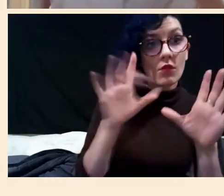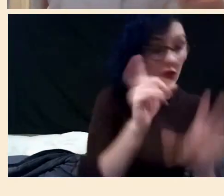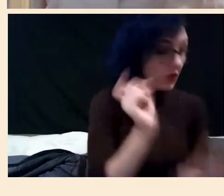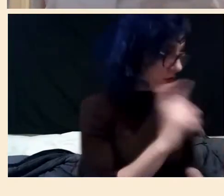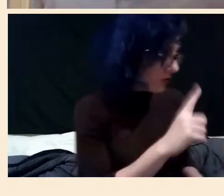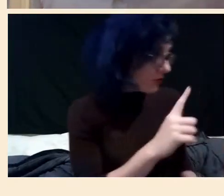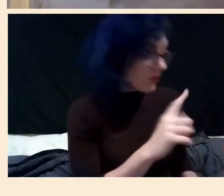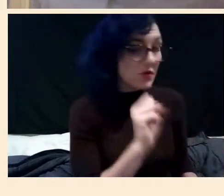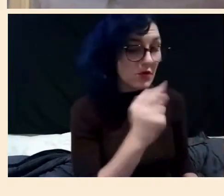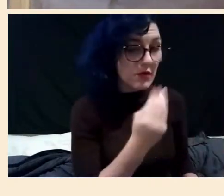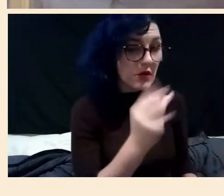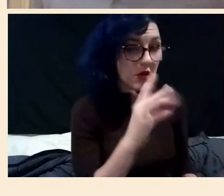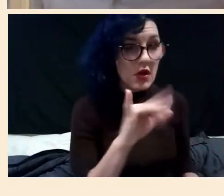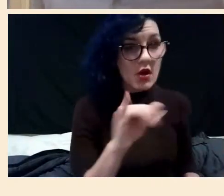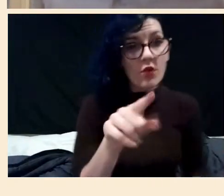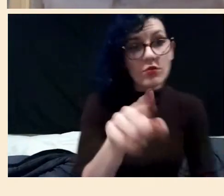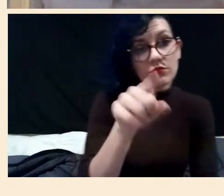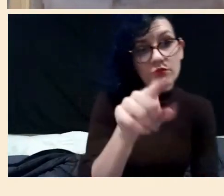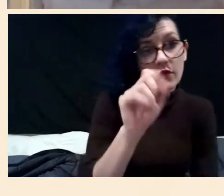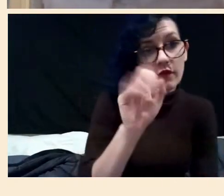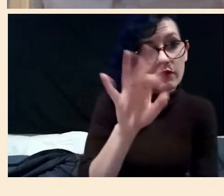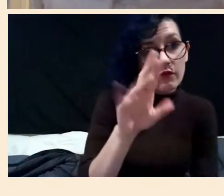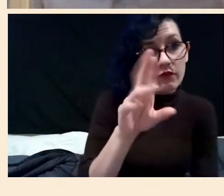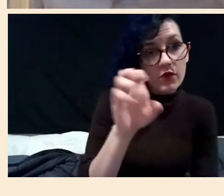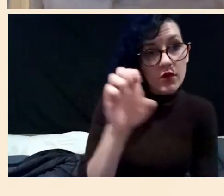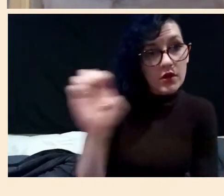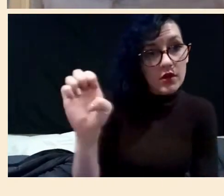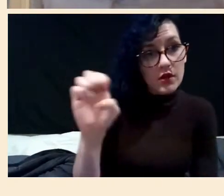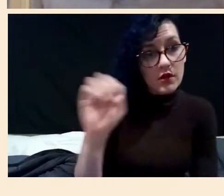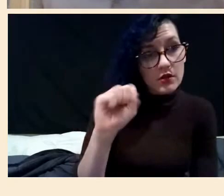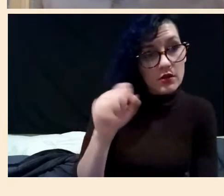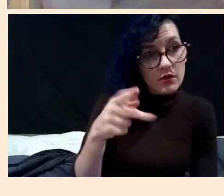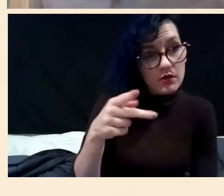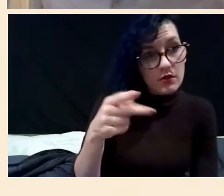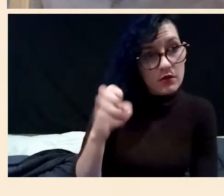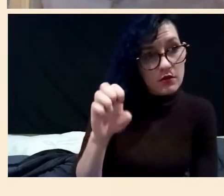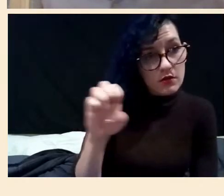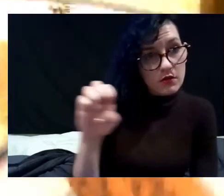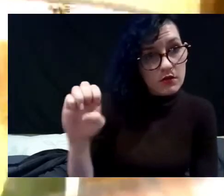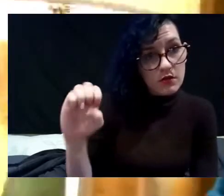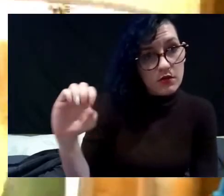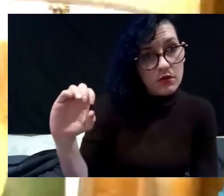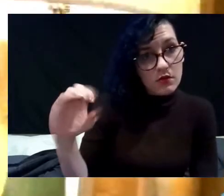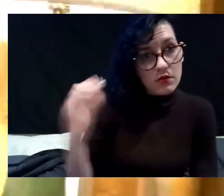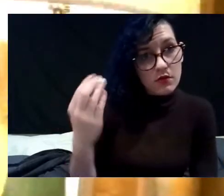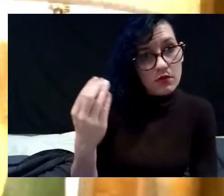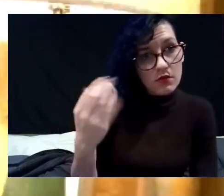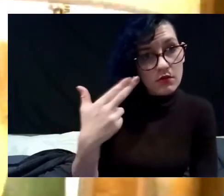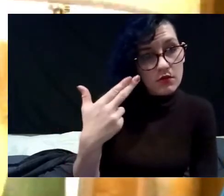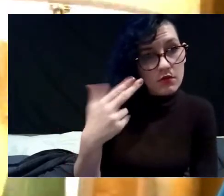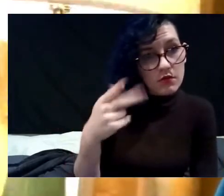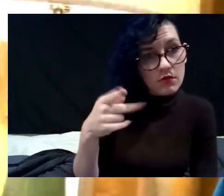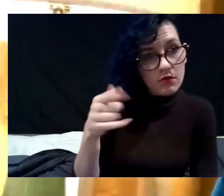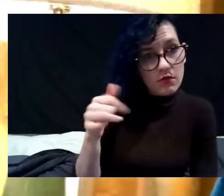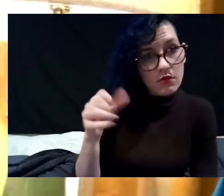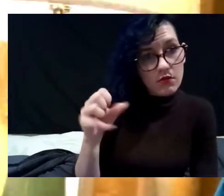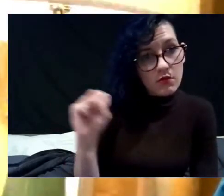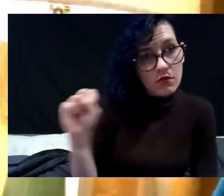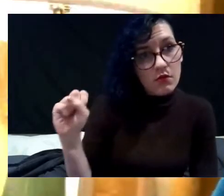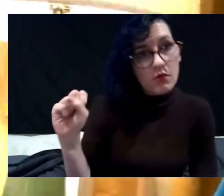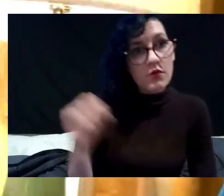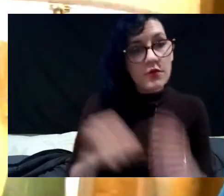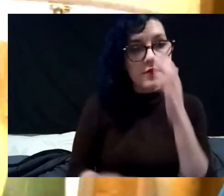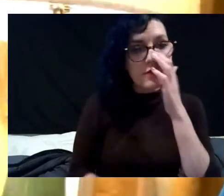get an extra 30 seconds. Go ahead. Well, my free speech pass is, the question didn't get